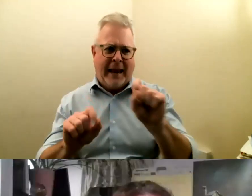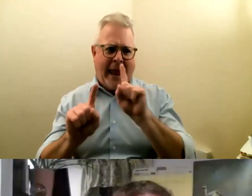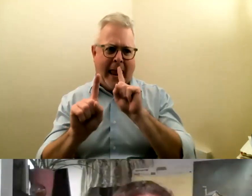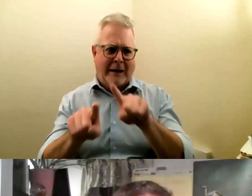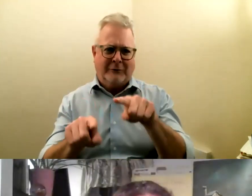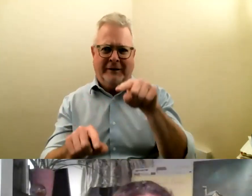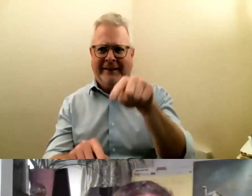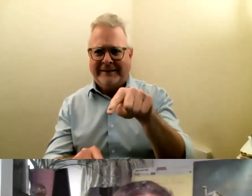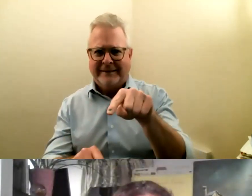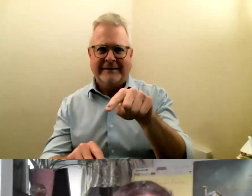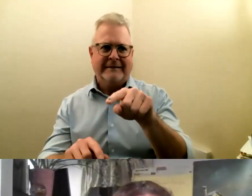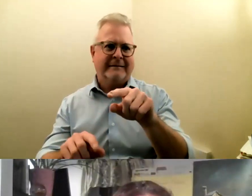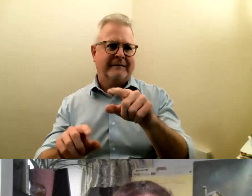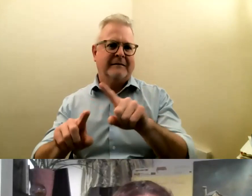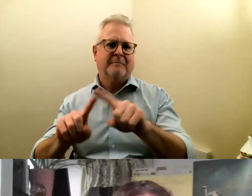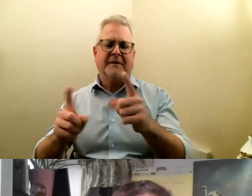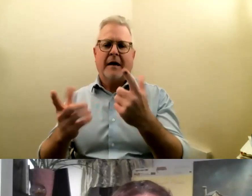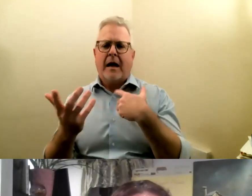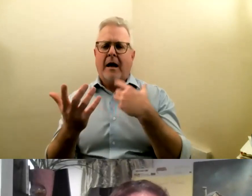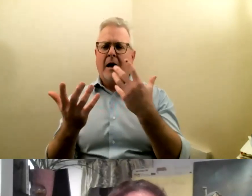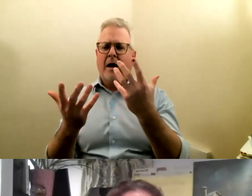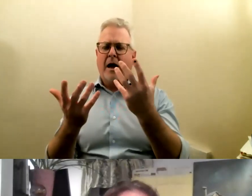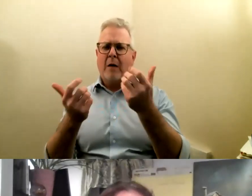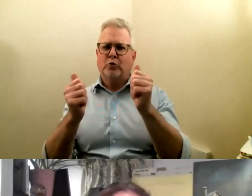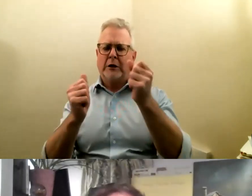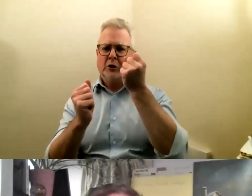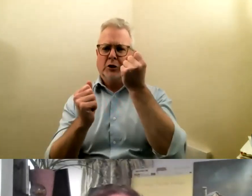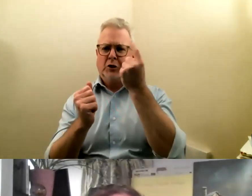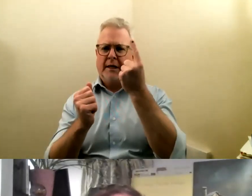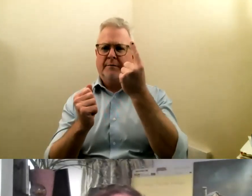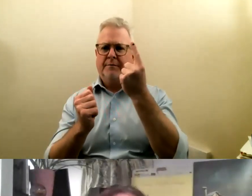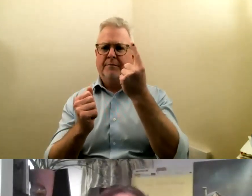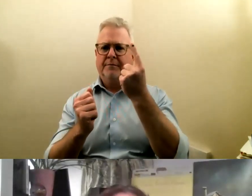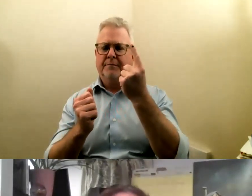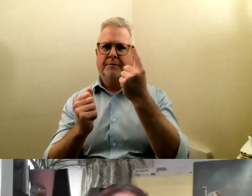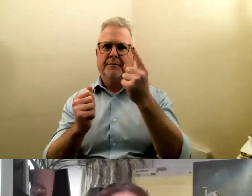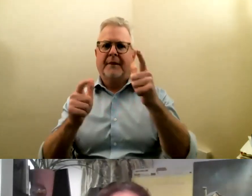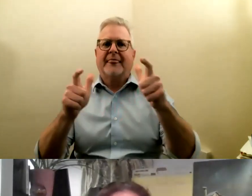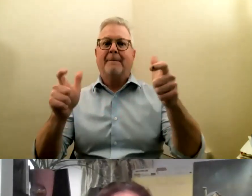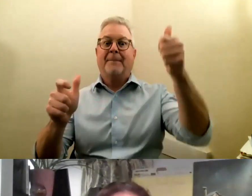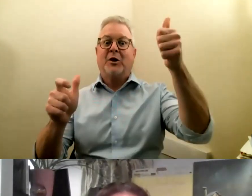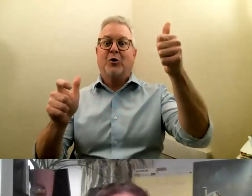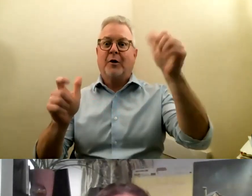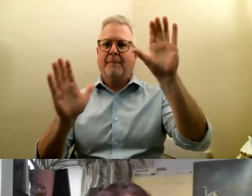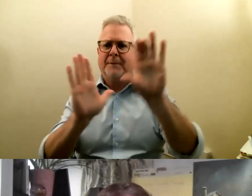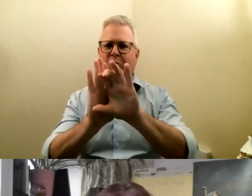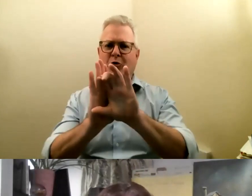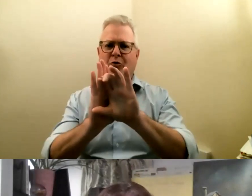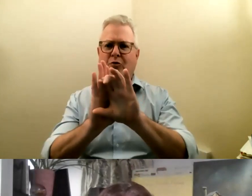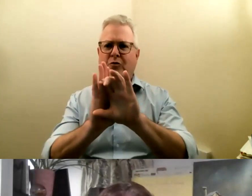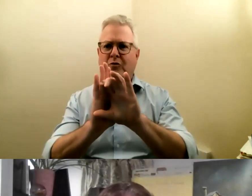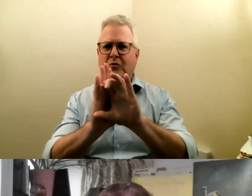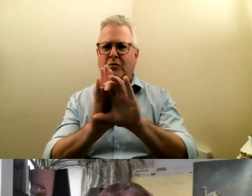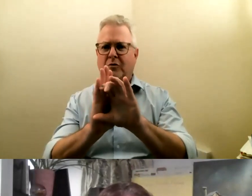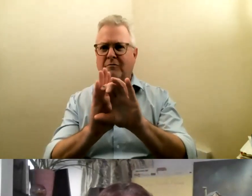I don't know if, Carmen, you have an answer to that or insight into that. Yeah. If you could help me understand what's the